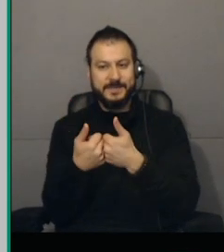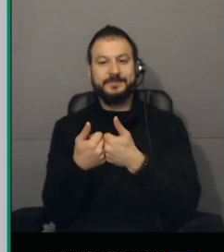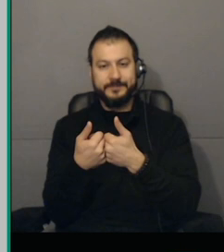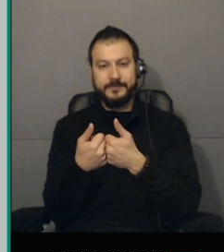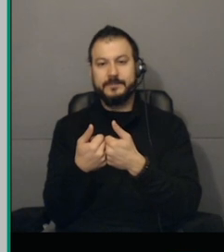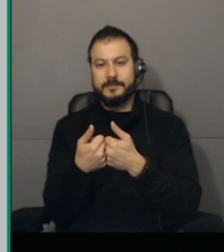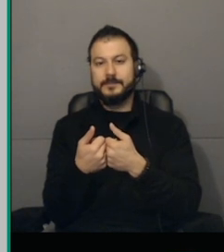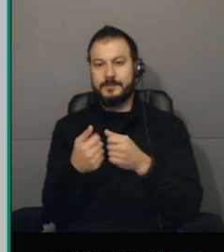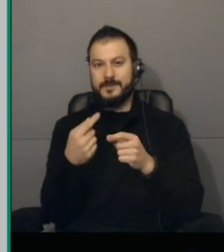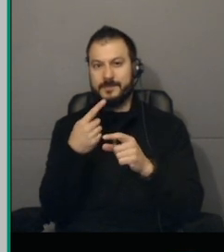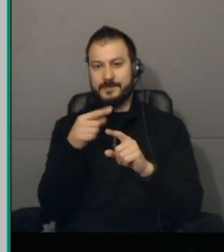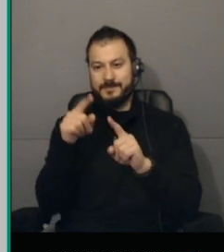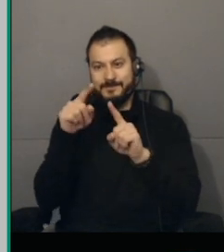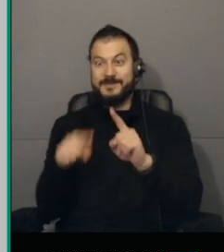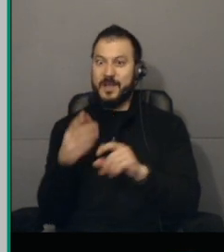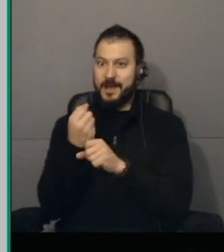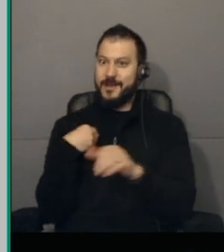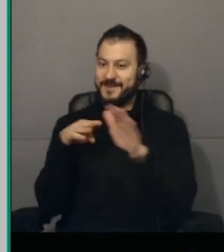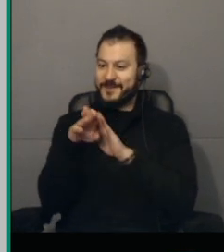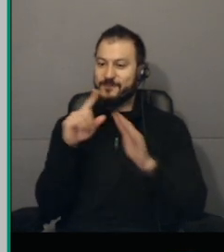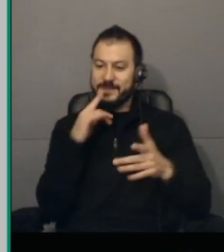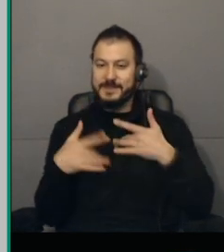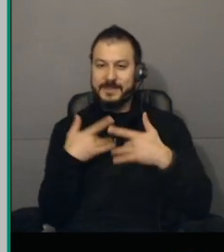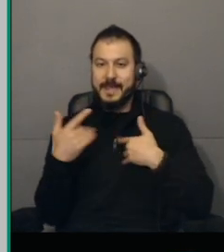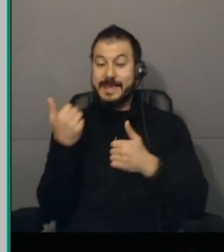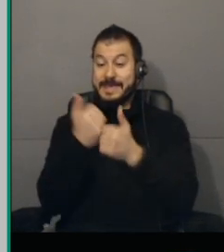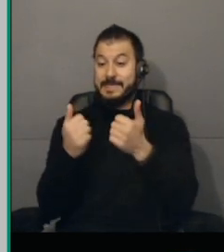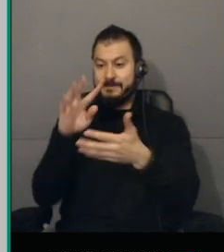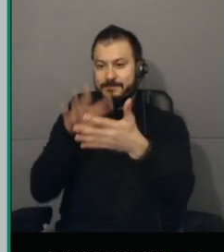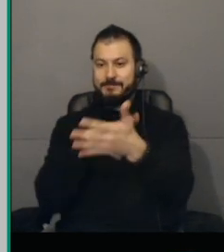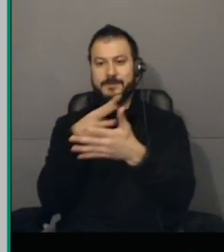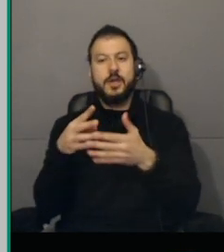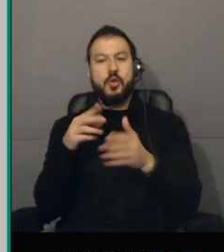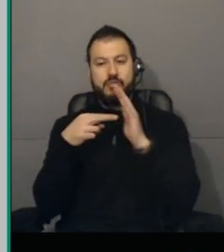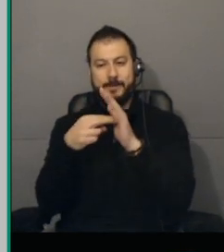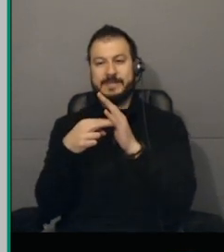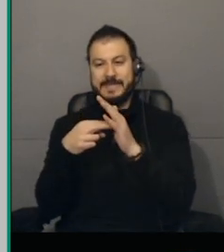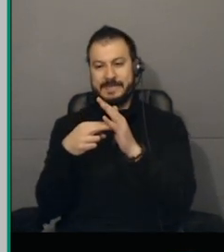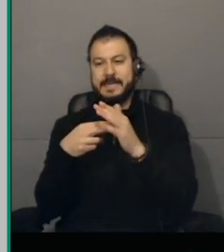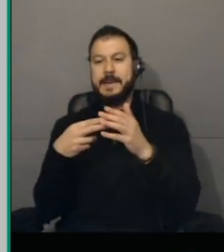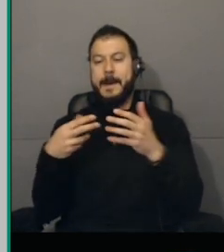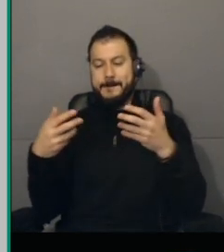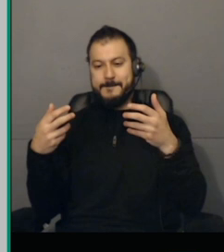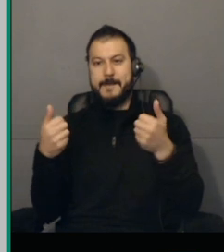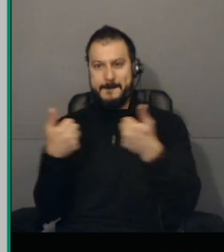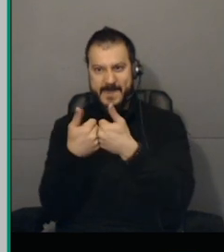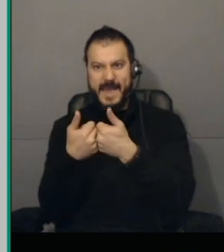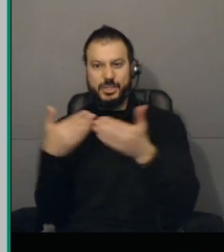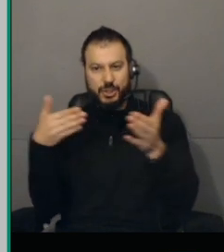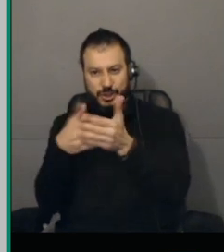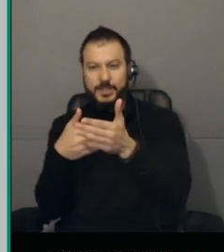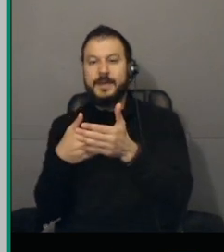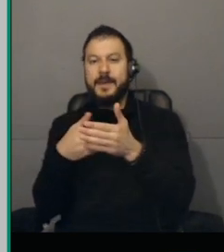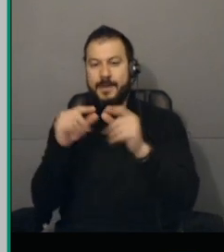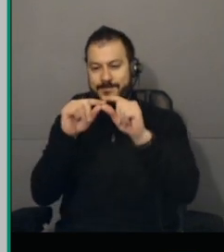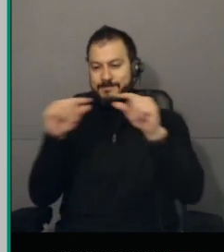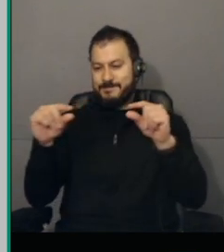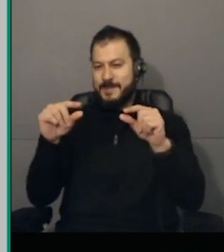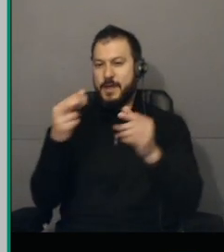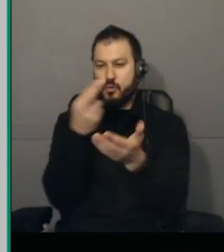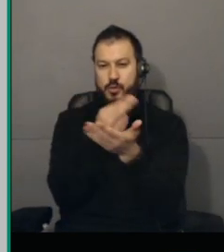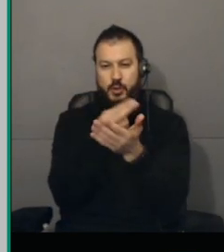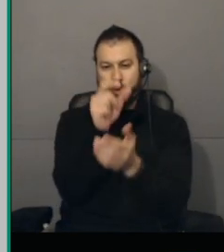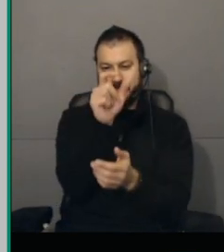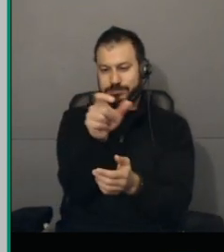our map designers particularly excited. Each row in this table represents a match, and each failure is highlighted by resource. And if you were to